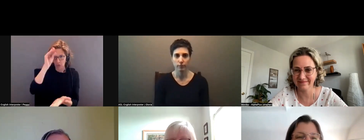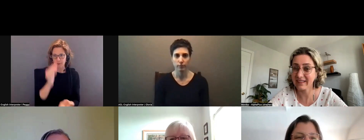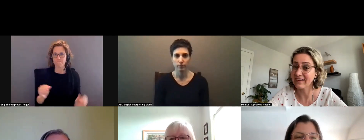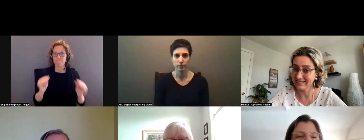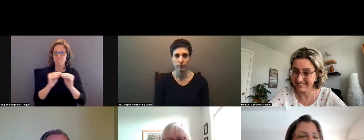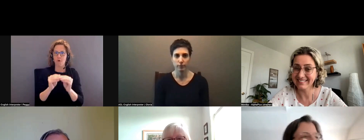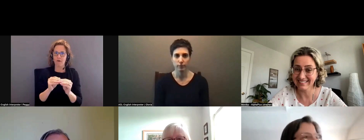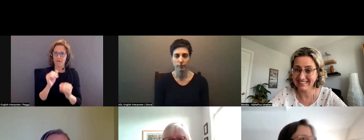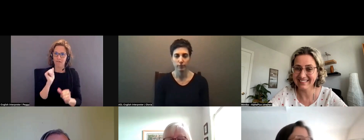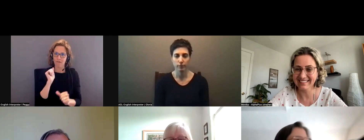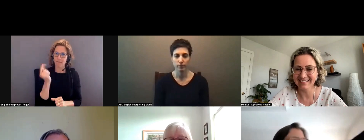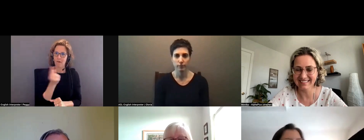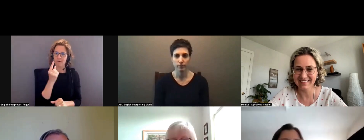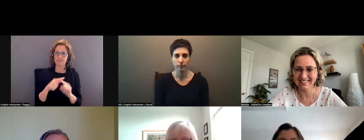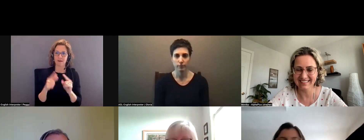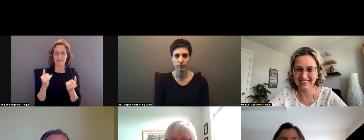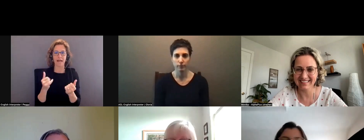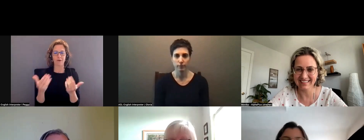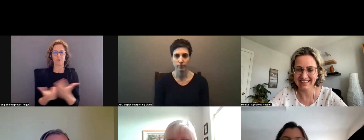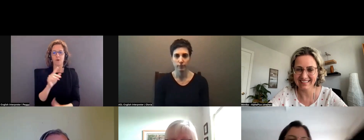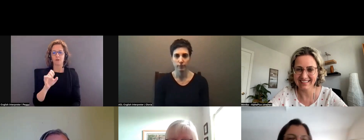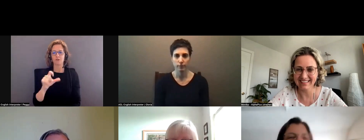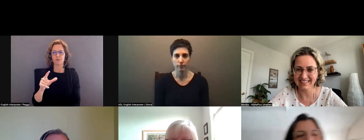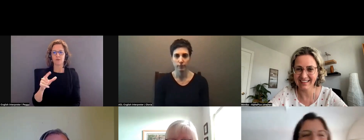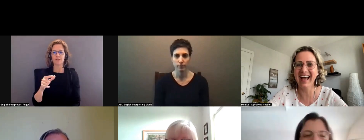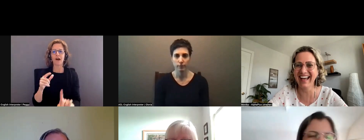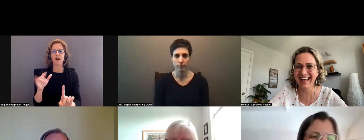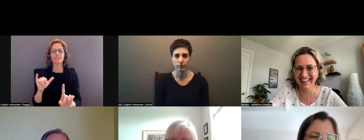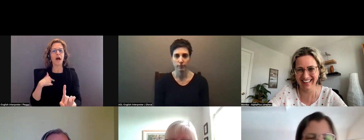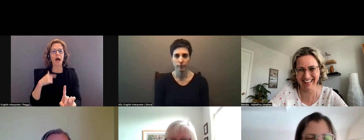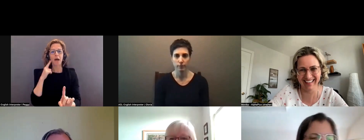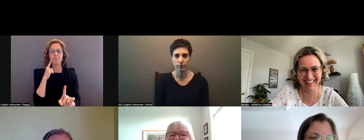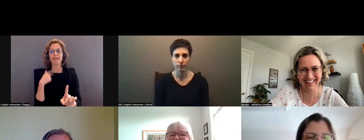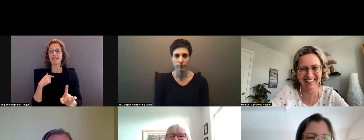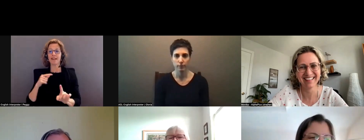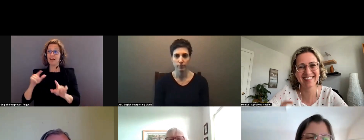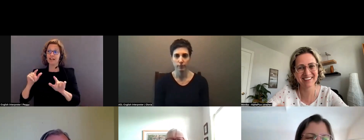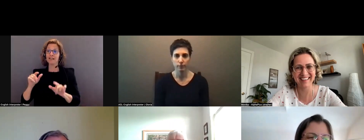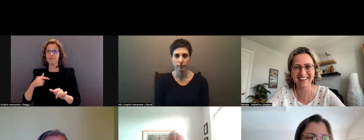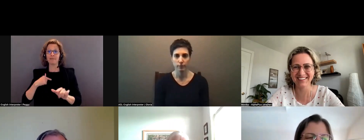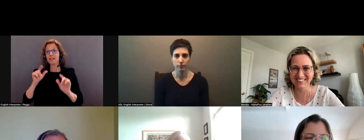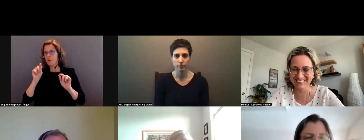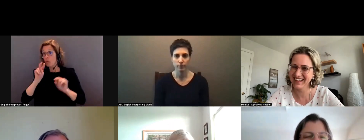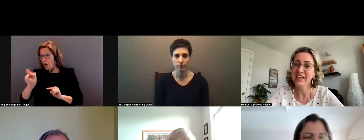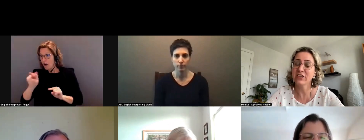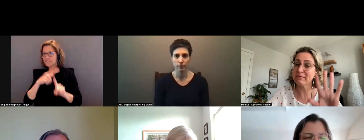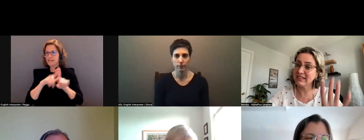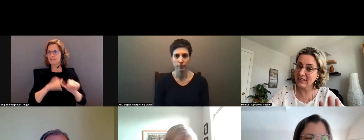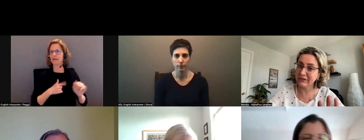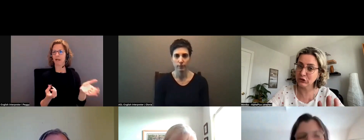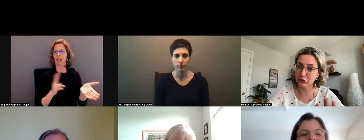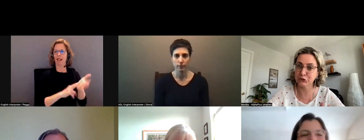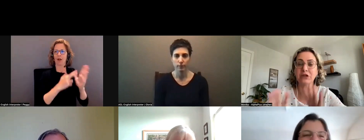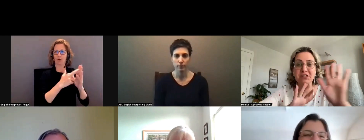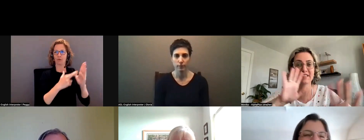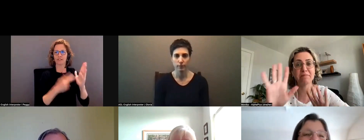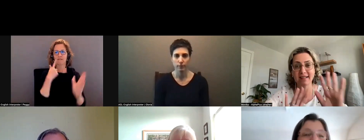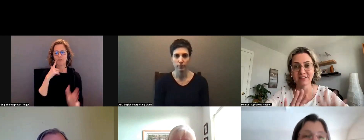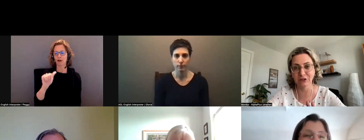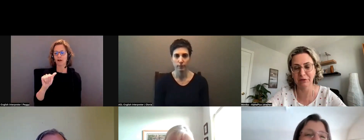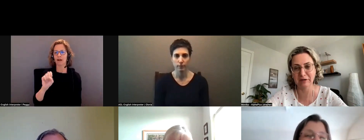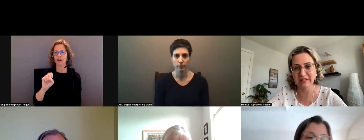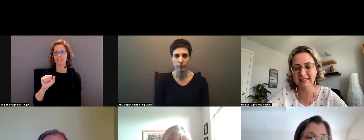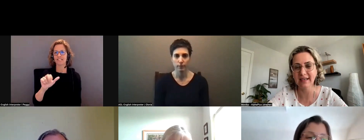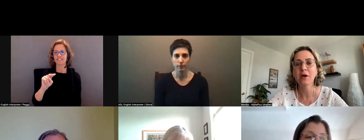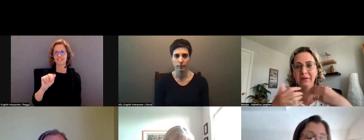tool. Signing up for Asana while we're talking. There you go. There are many different tools, so it just depends